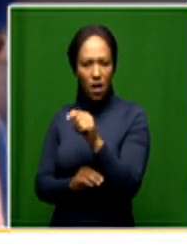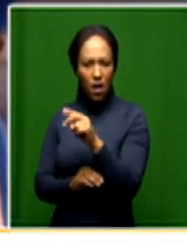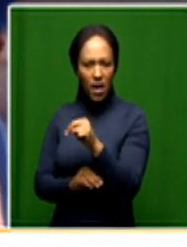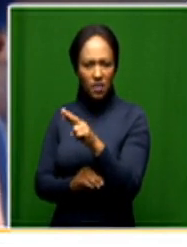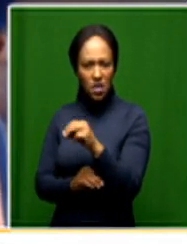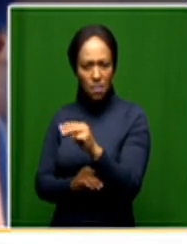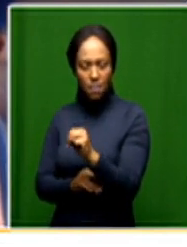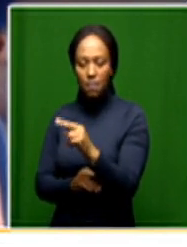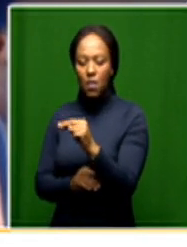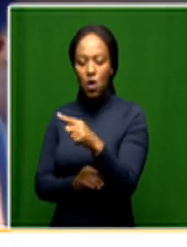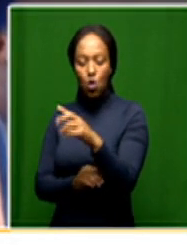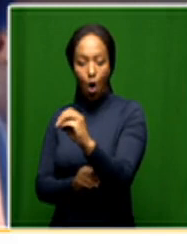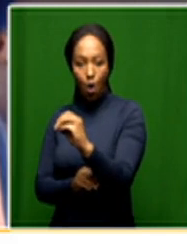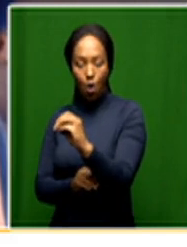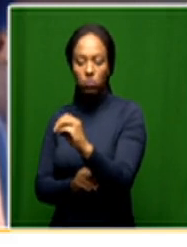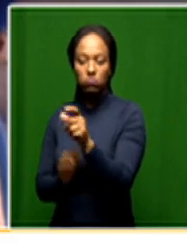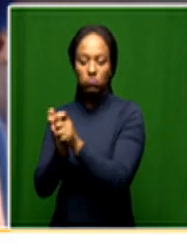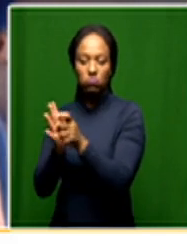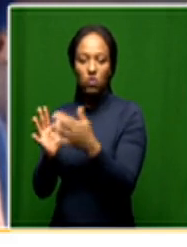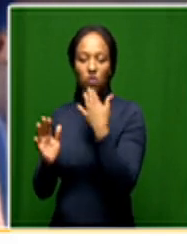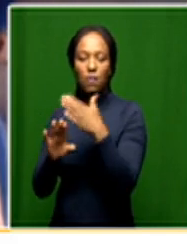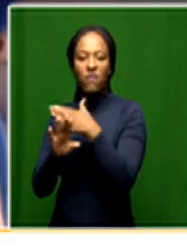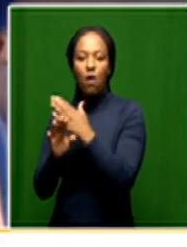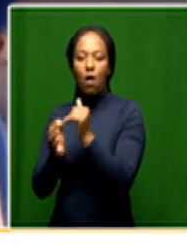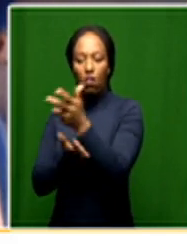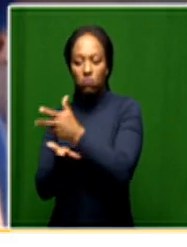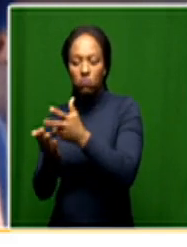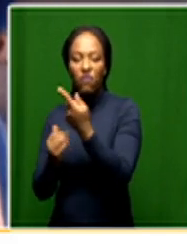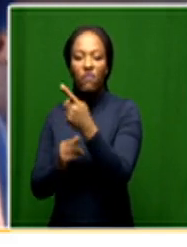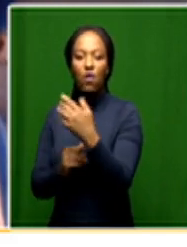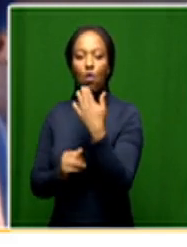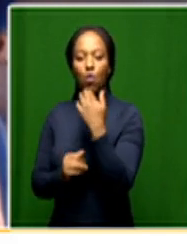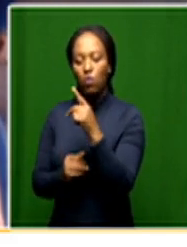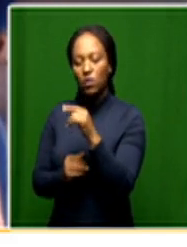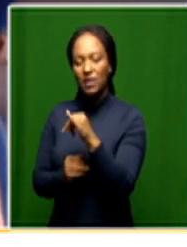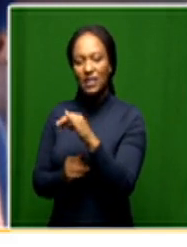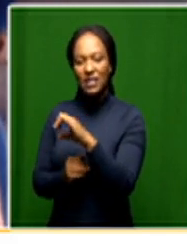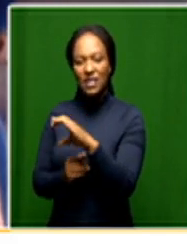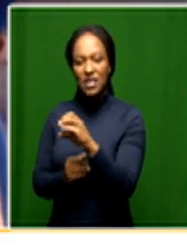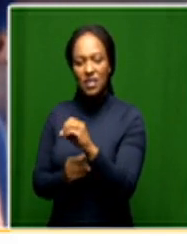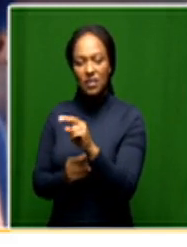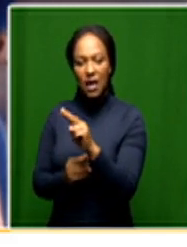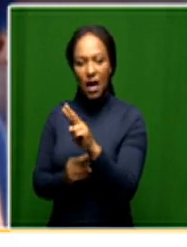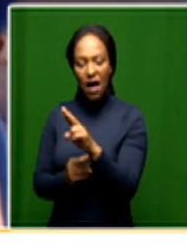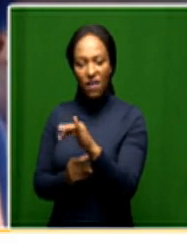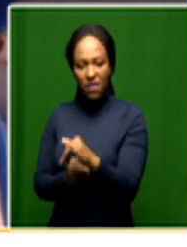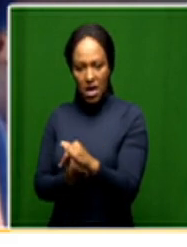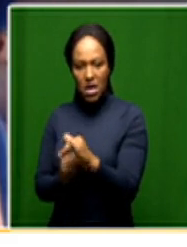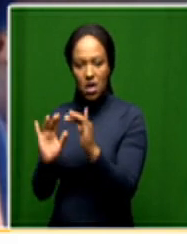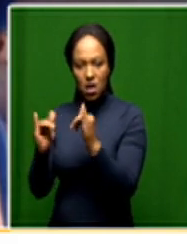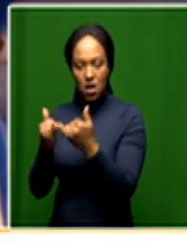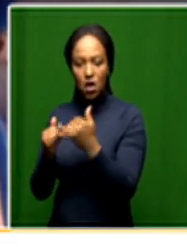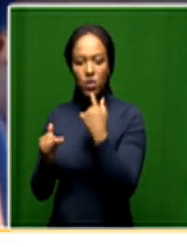saw that as well. He was chatting on behalf of Discovery and also just talking to the fact of saying that at least half of South